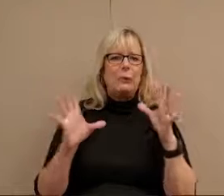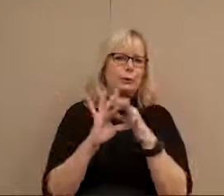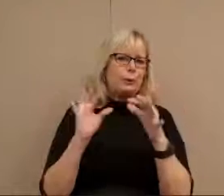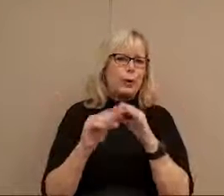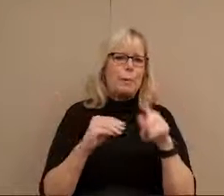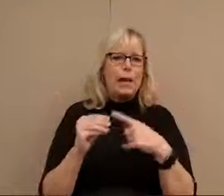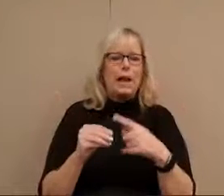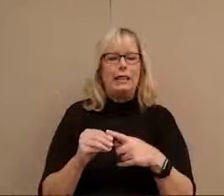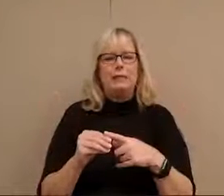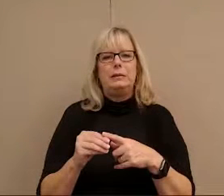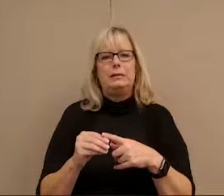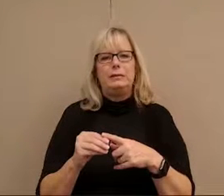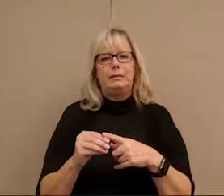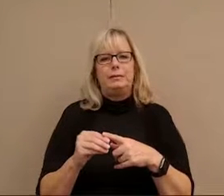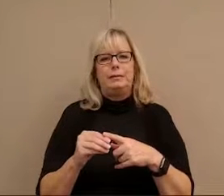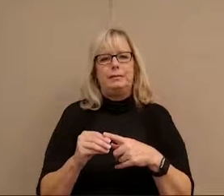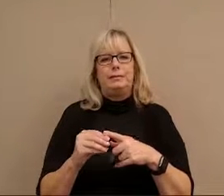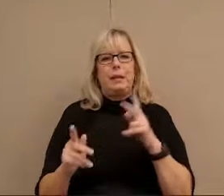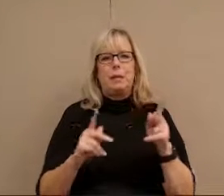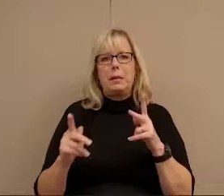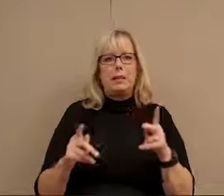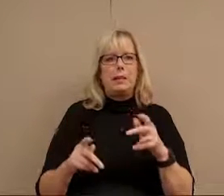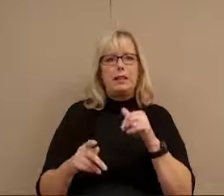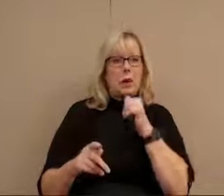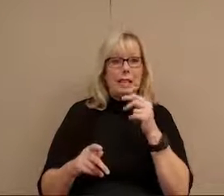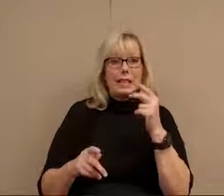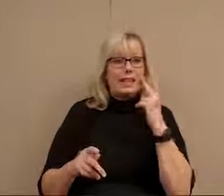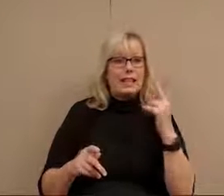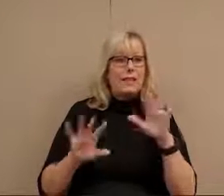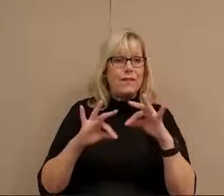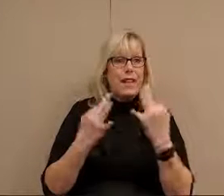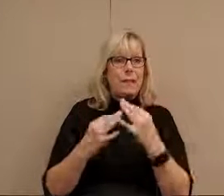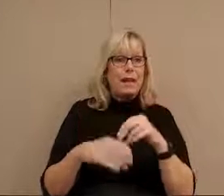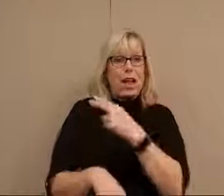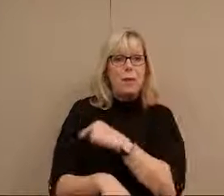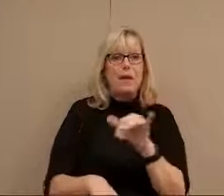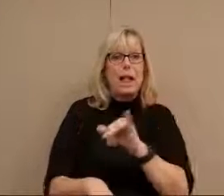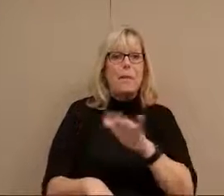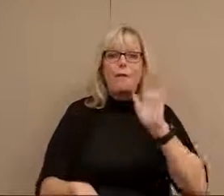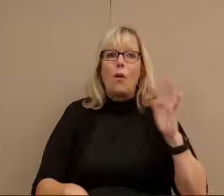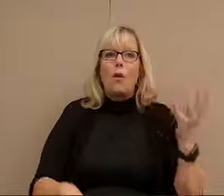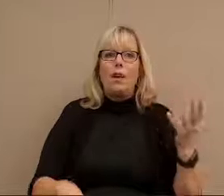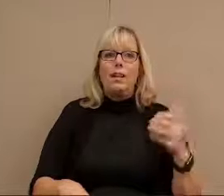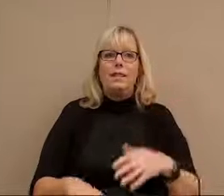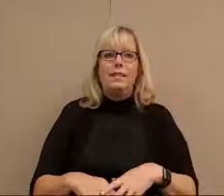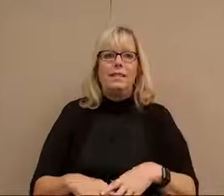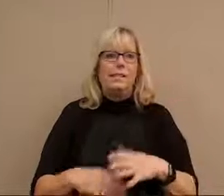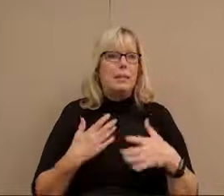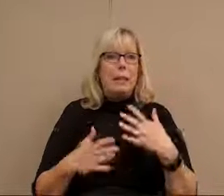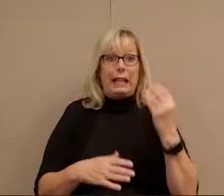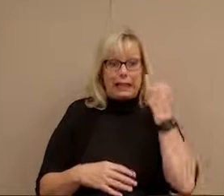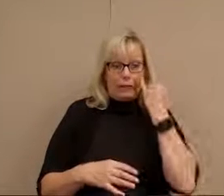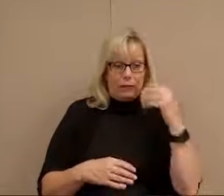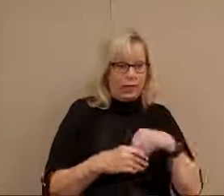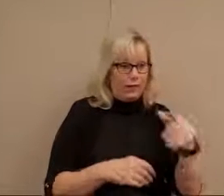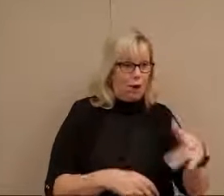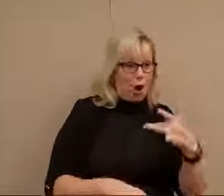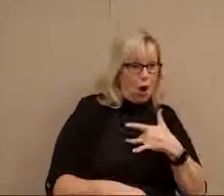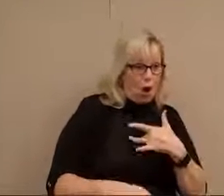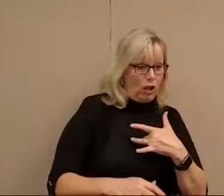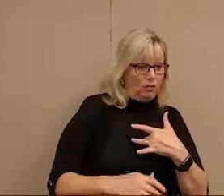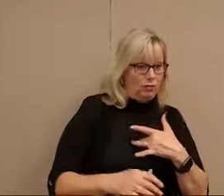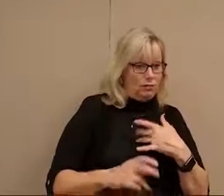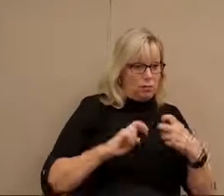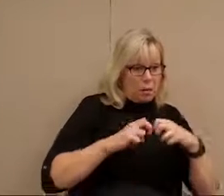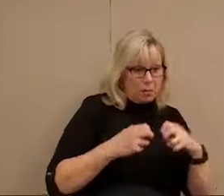there about how, you know, people don't get to see their loved ones in the hospital like they normally would. Yeah. You know, whether you're in there for a heart